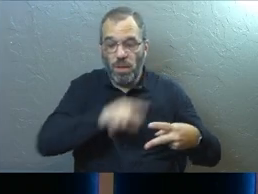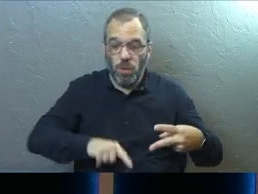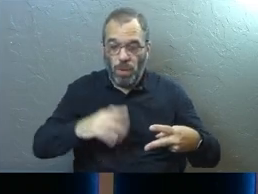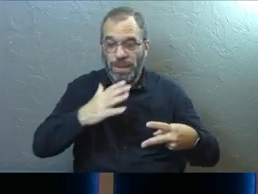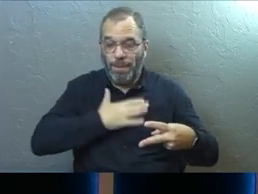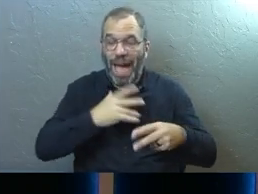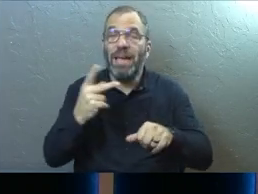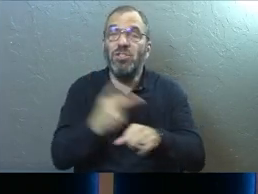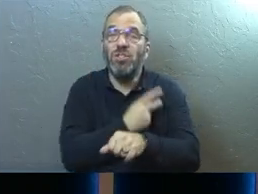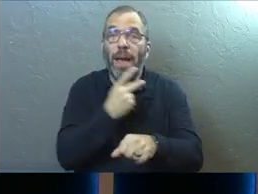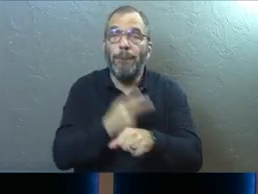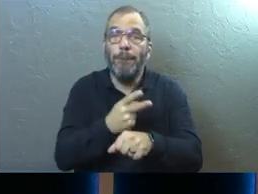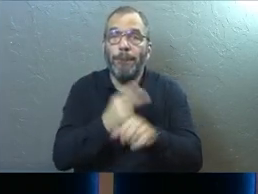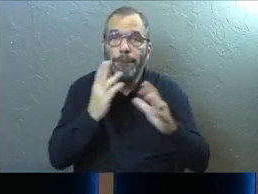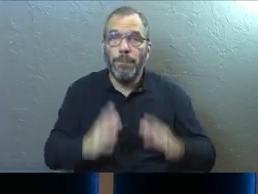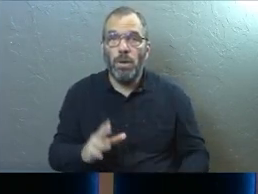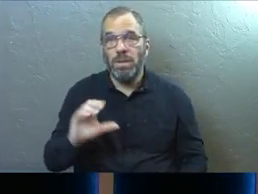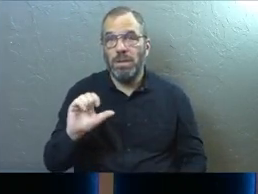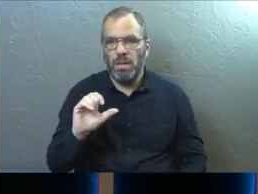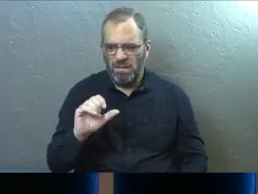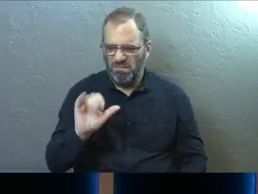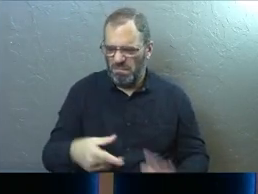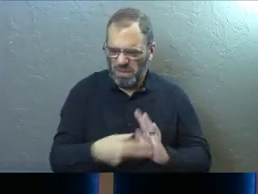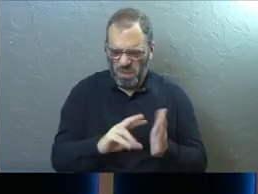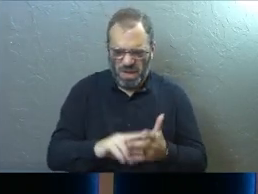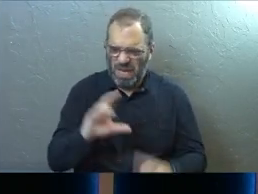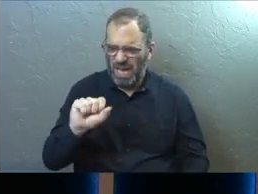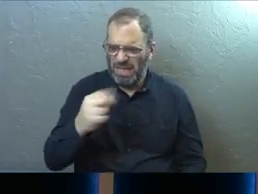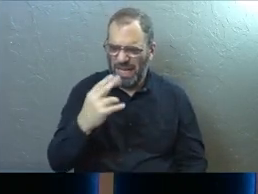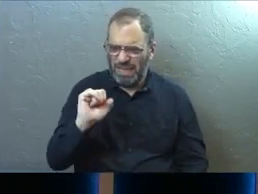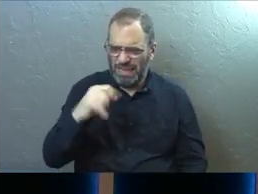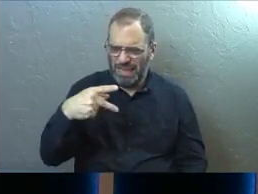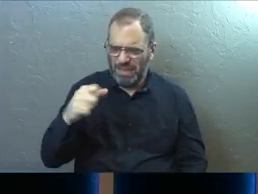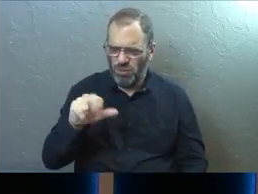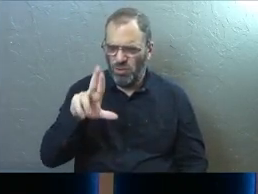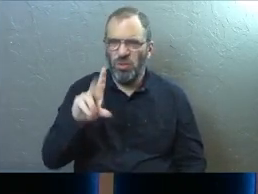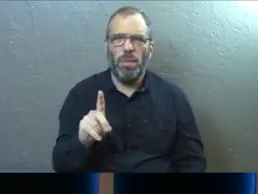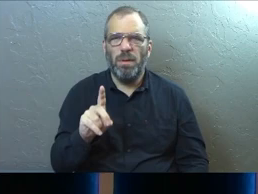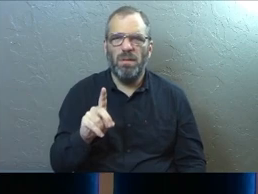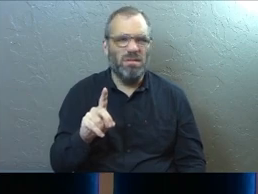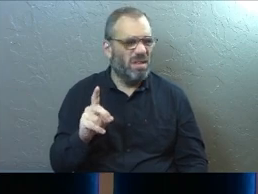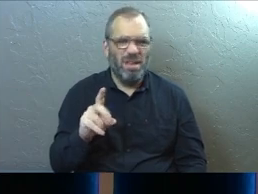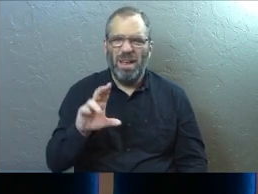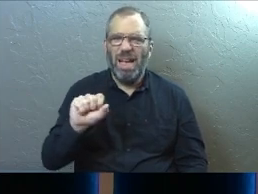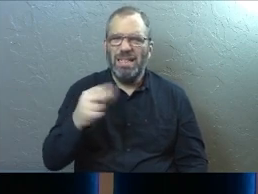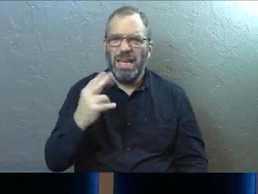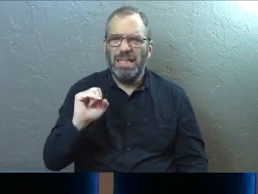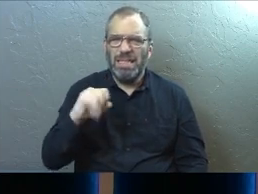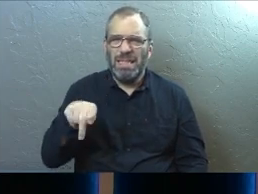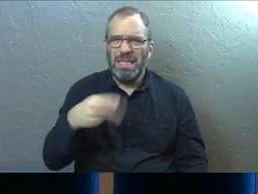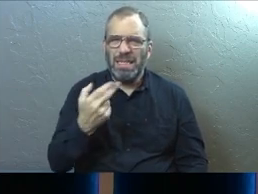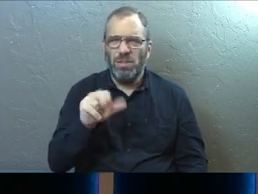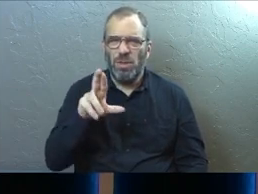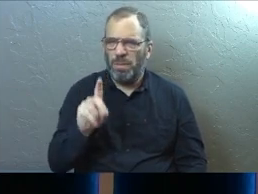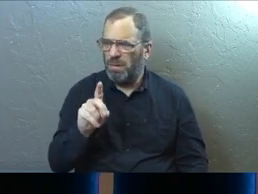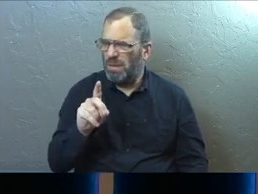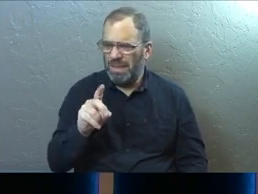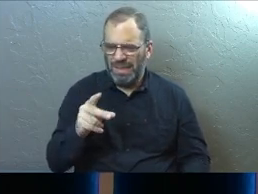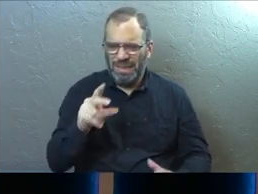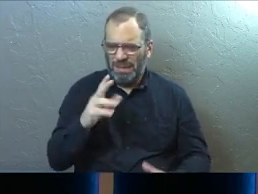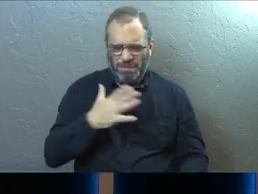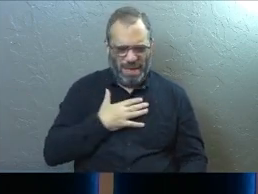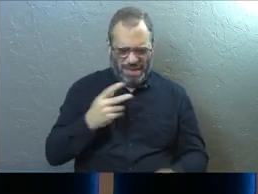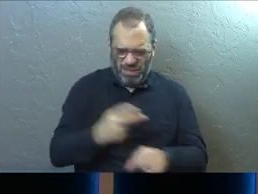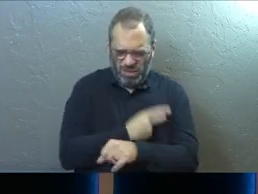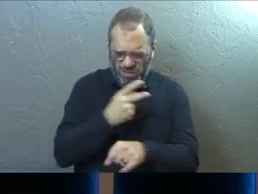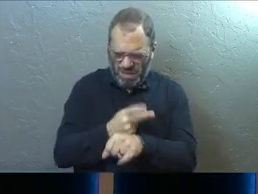is my shepherd. We're going to talk about that. What does that mean? How does that relationship work? What does it mean that God is my shepherd? What does it mean that God is